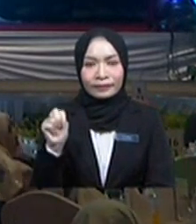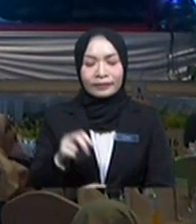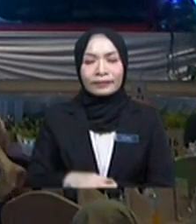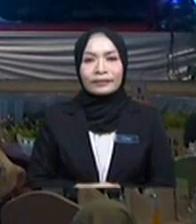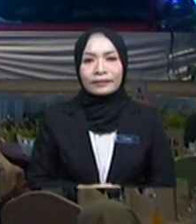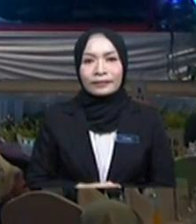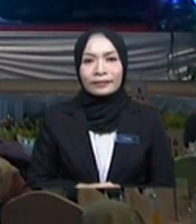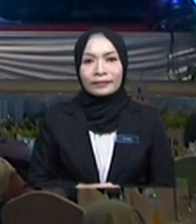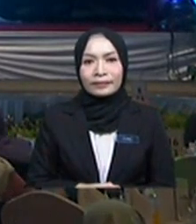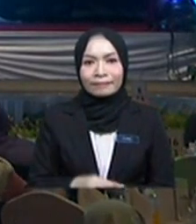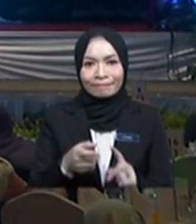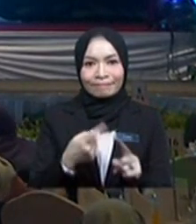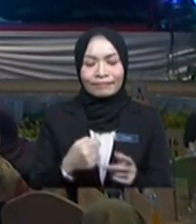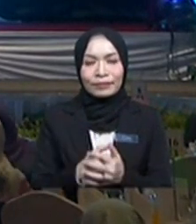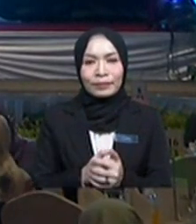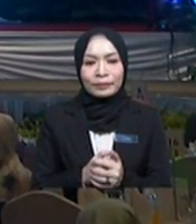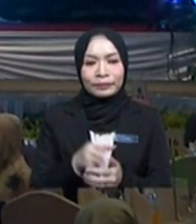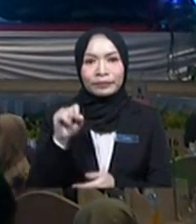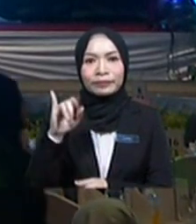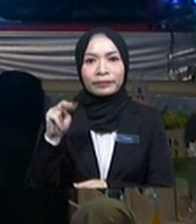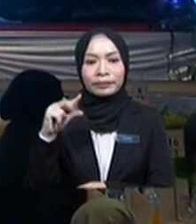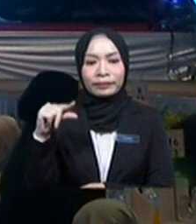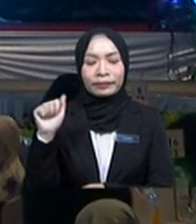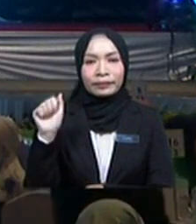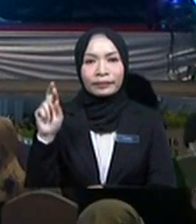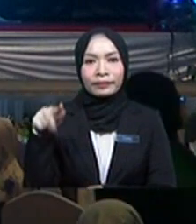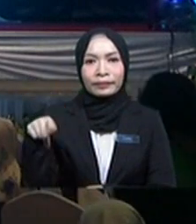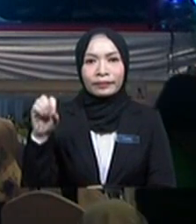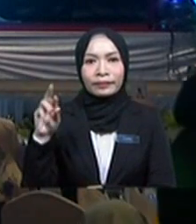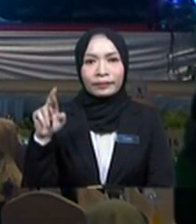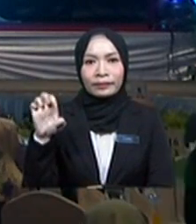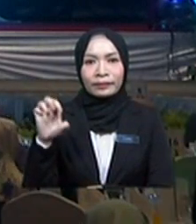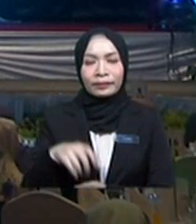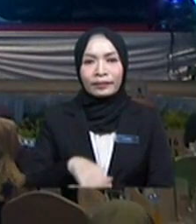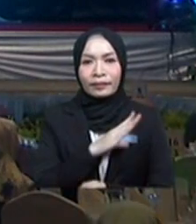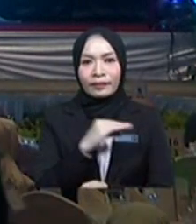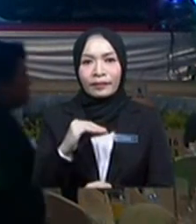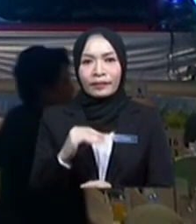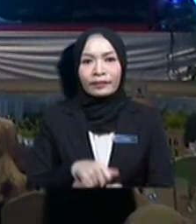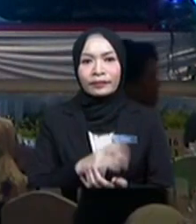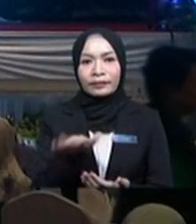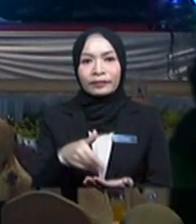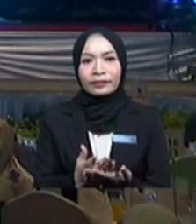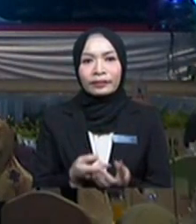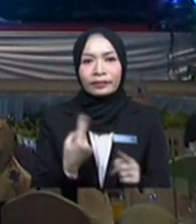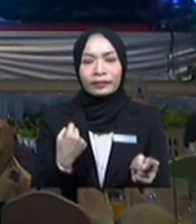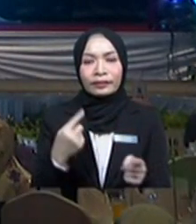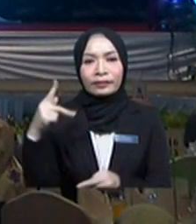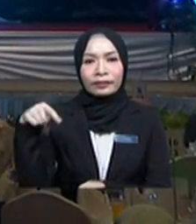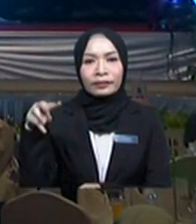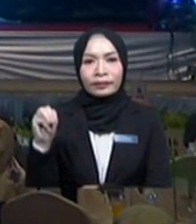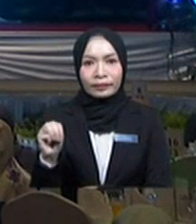RELC, Singapore. Directors, Deputy Directors and representatives from the Ministry of Education